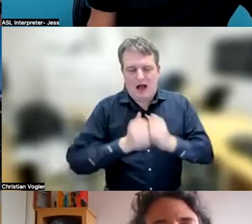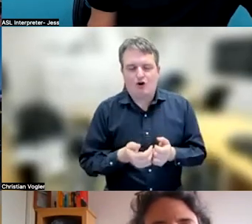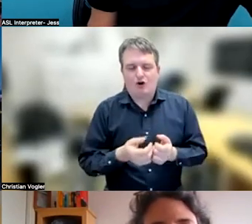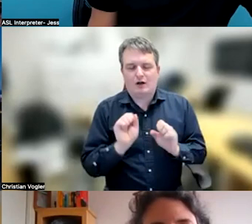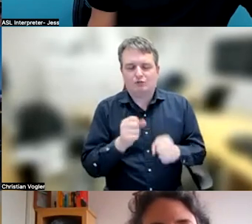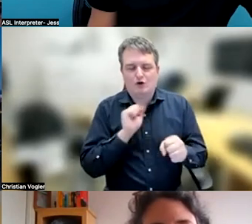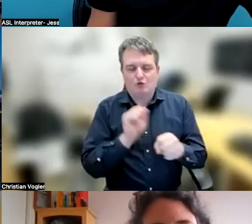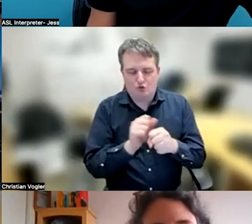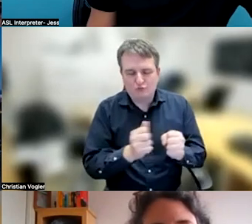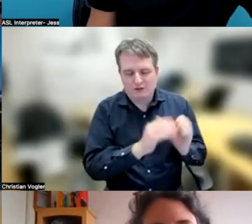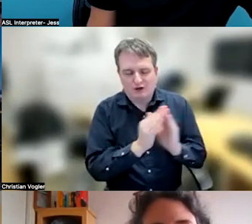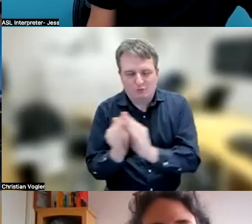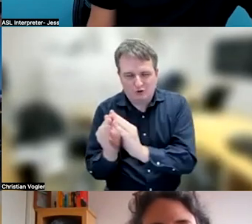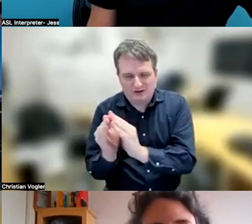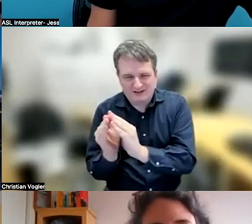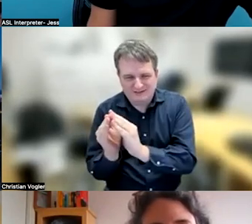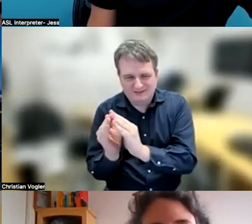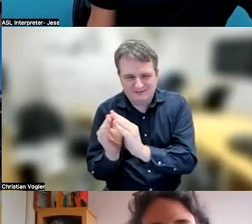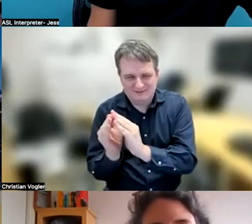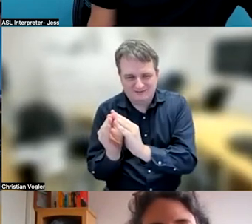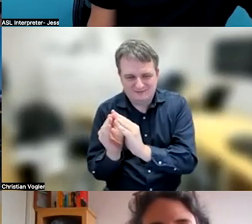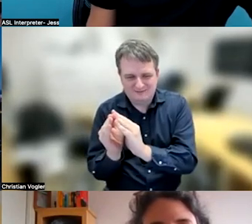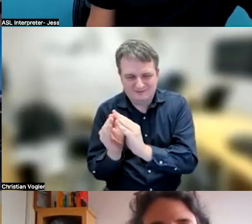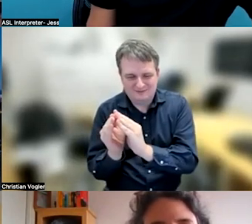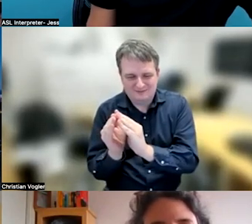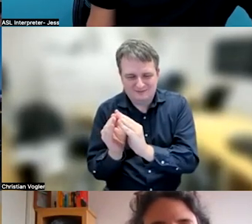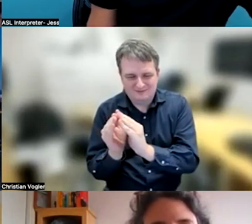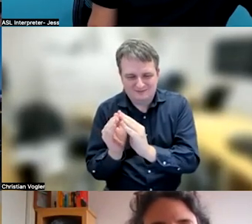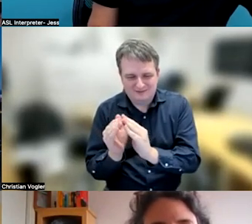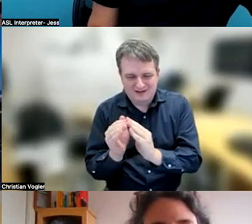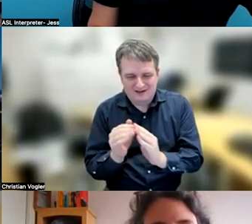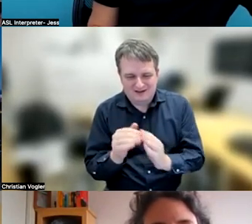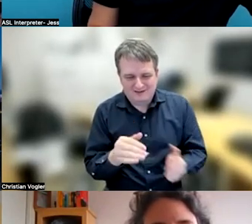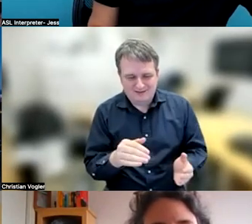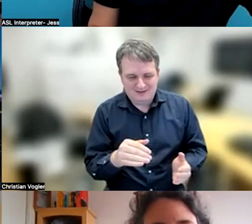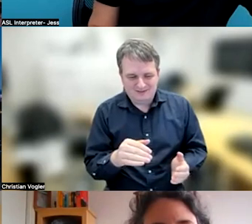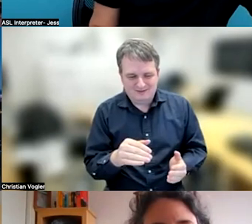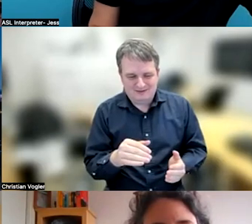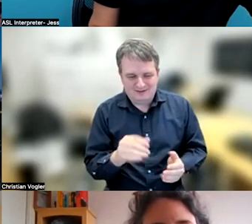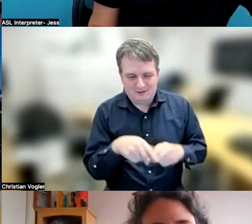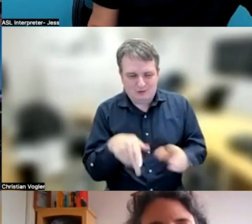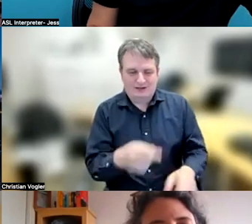comes to mind is how that we'll be able to work with the community